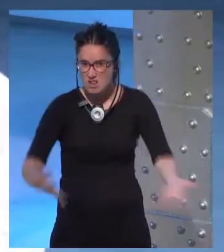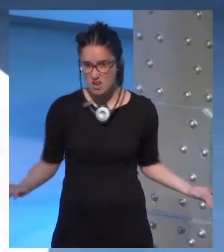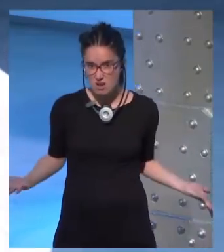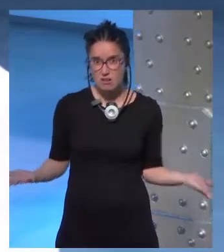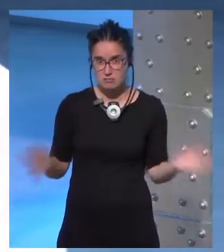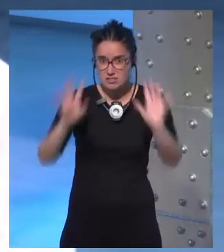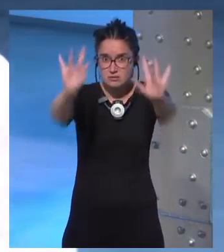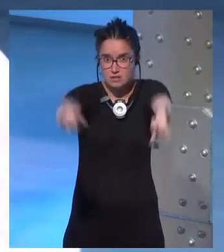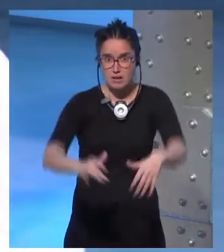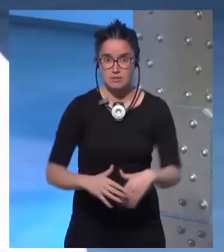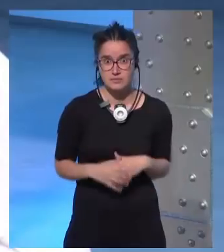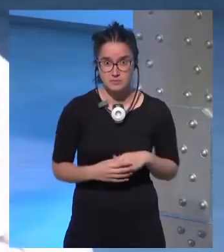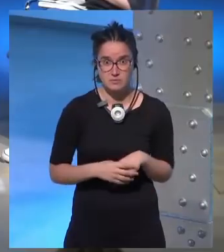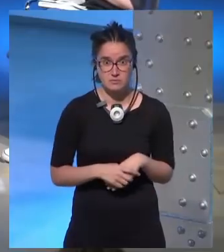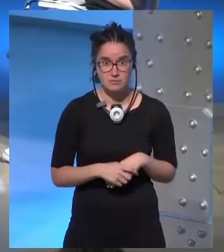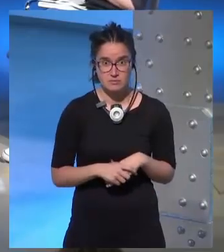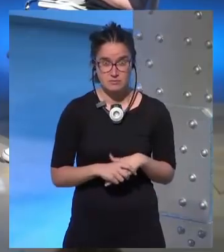Yes.